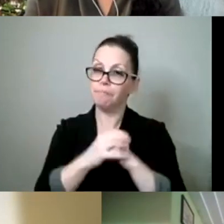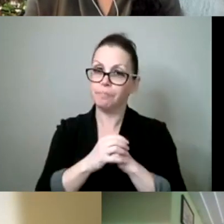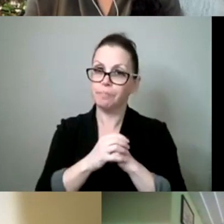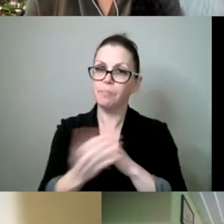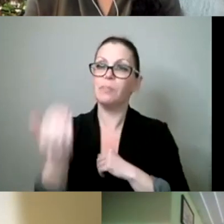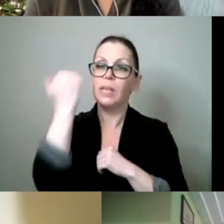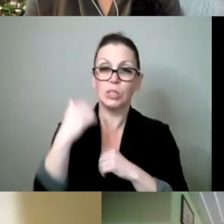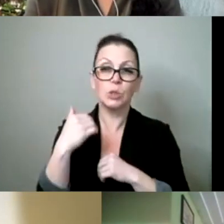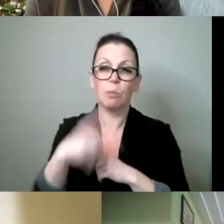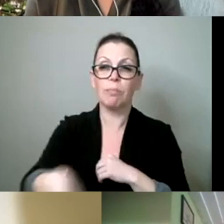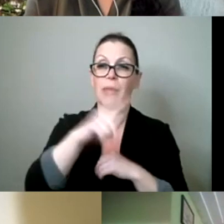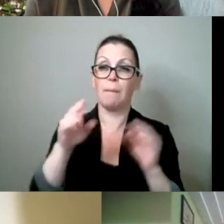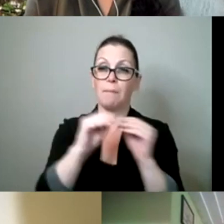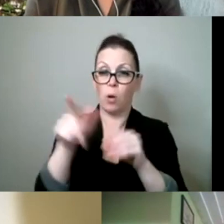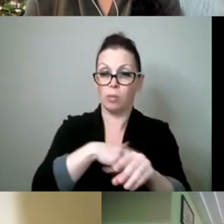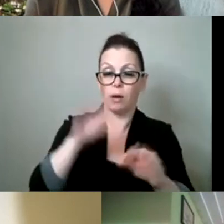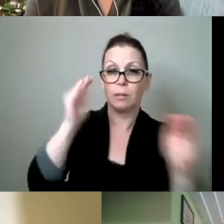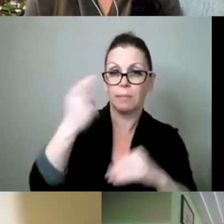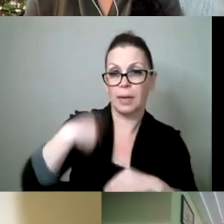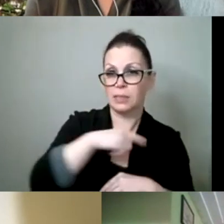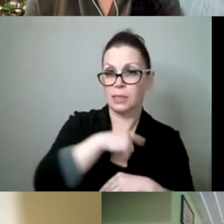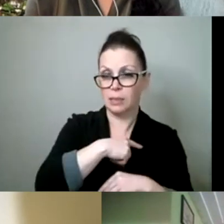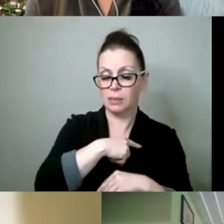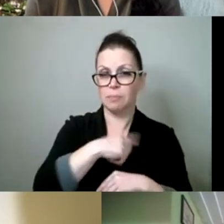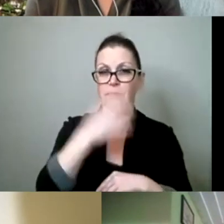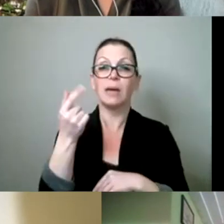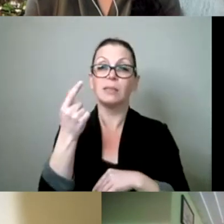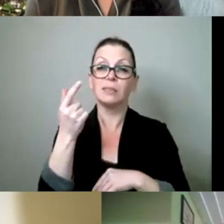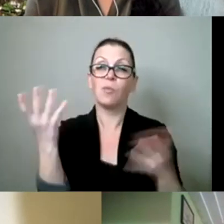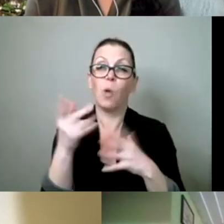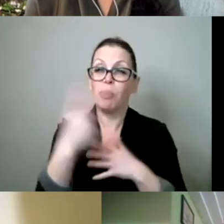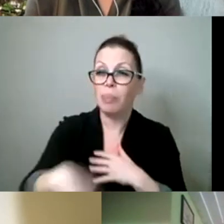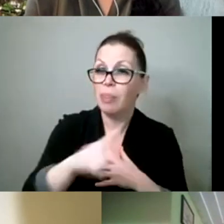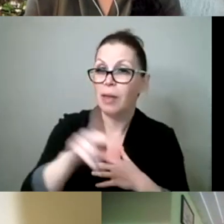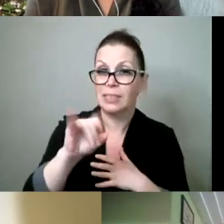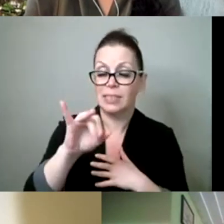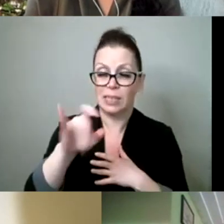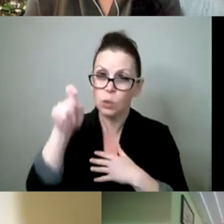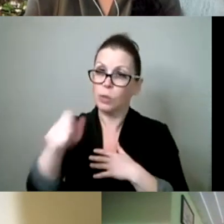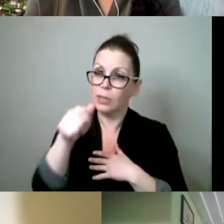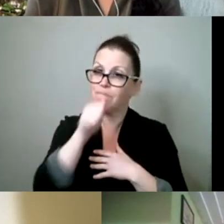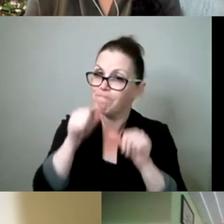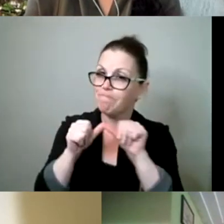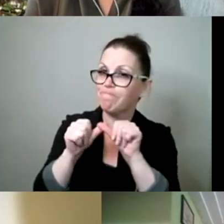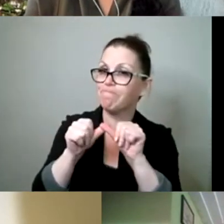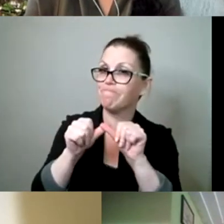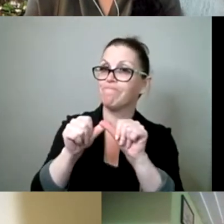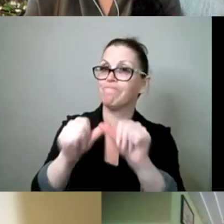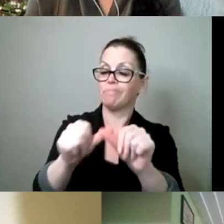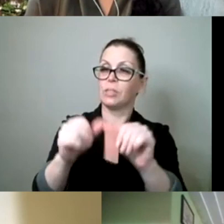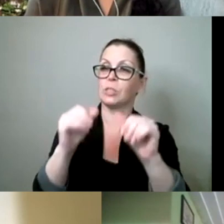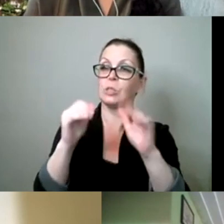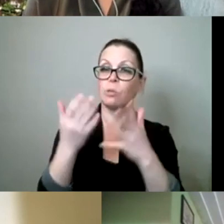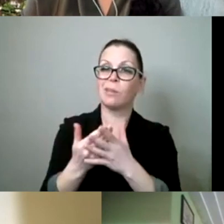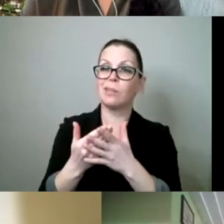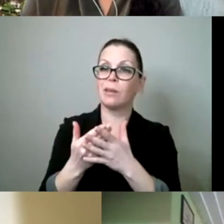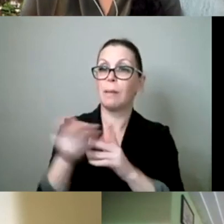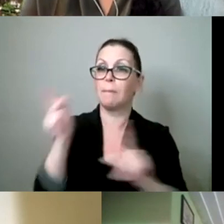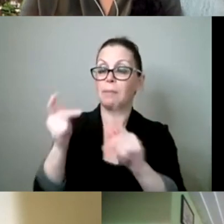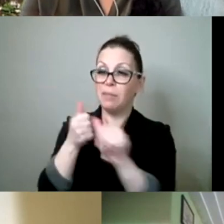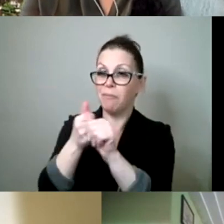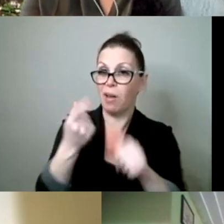longer to do it than it's going to take us because of what they did. So we need to just persevere so that the next person, you